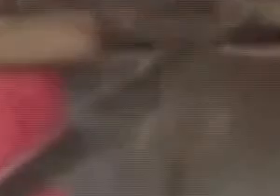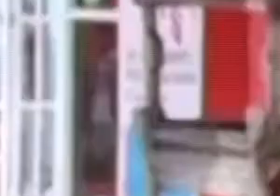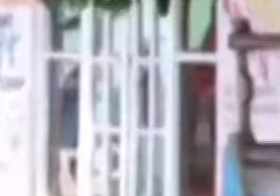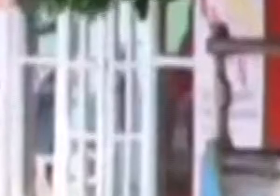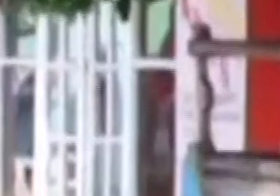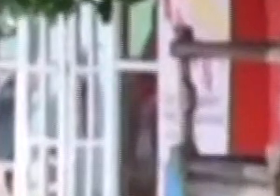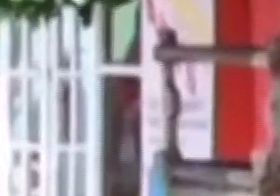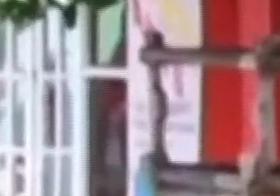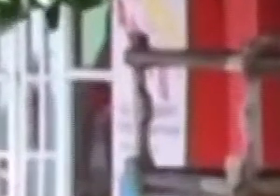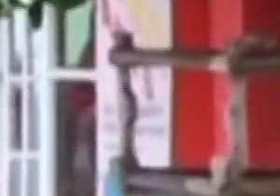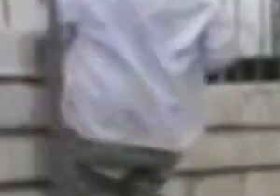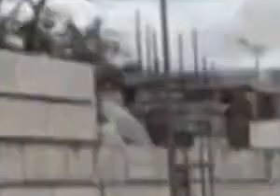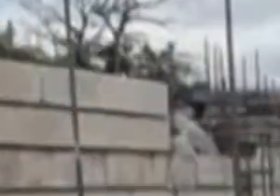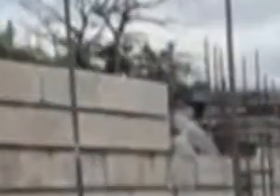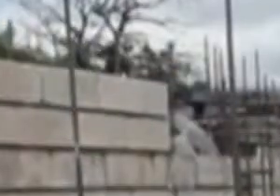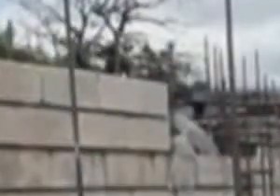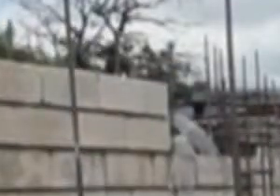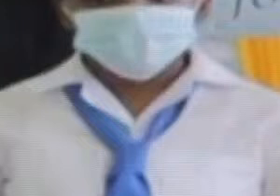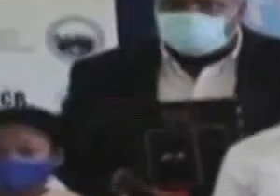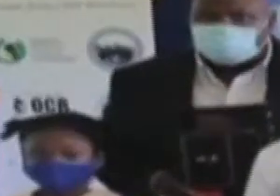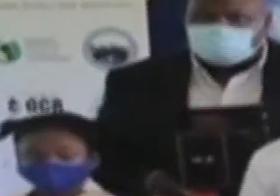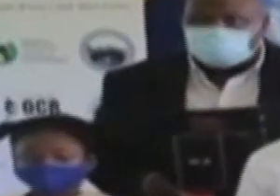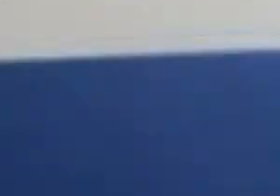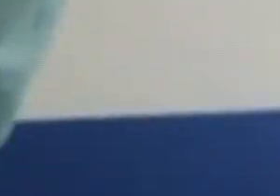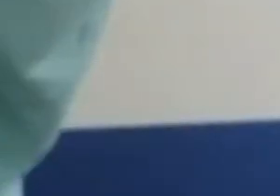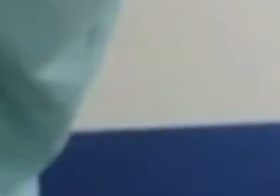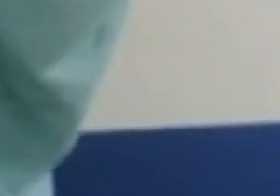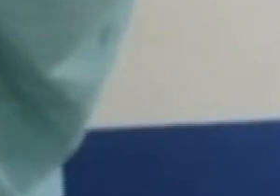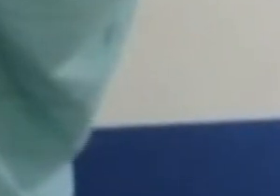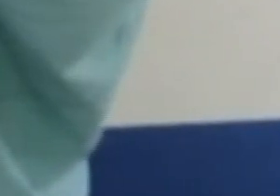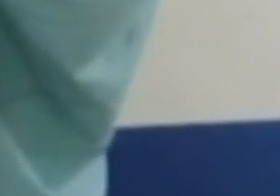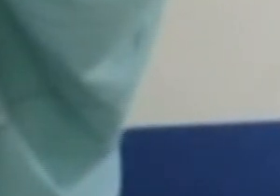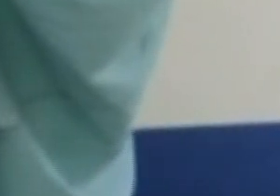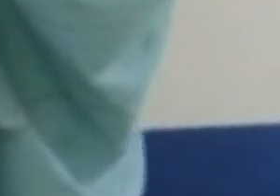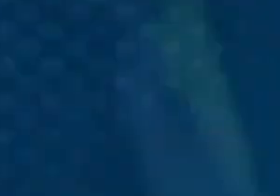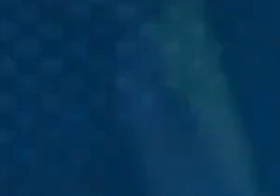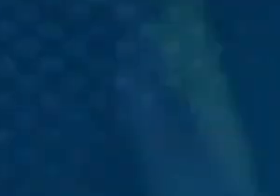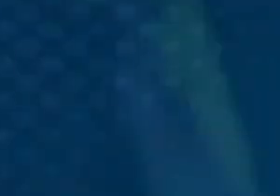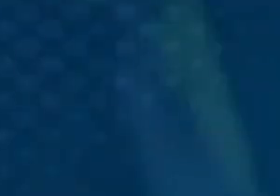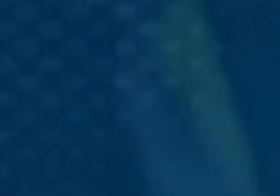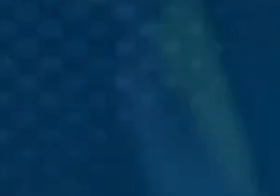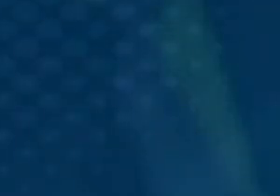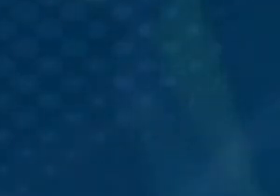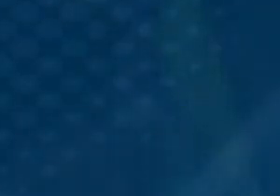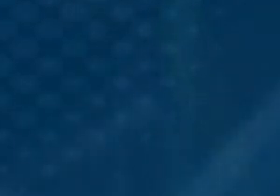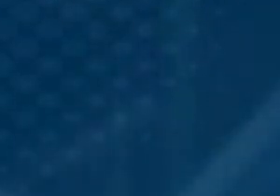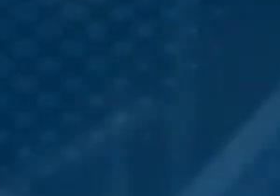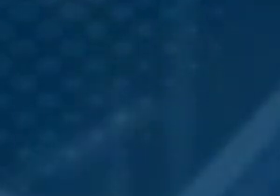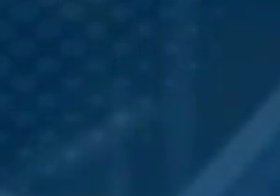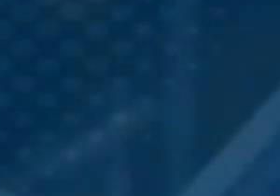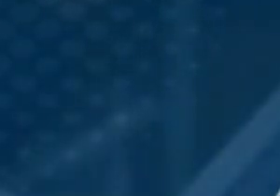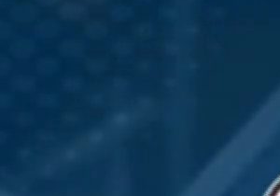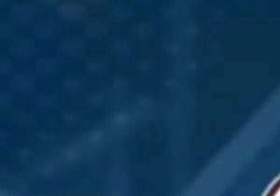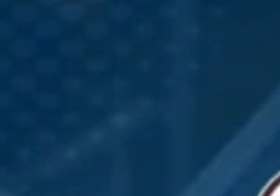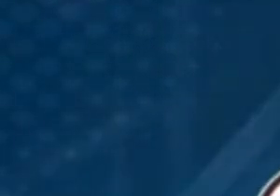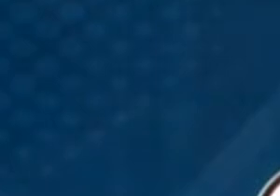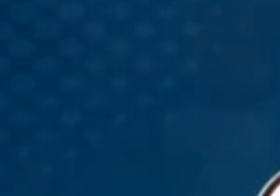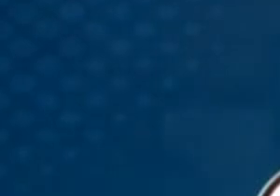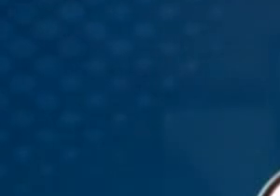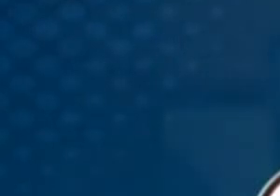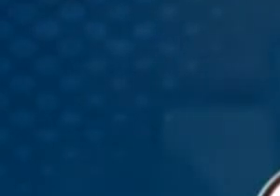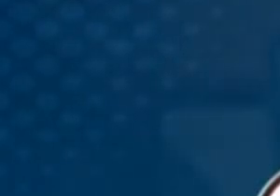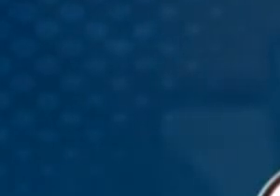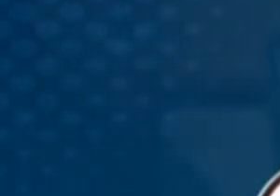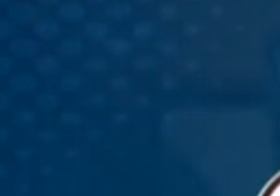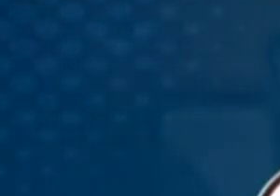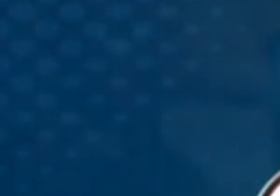water, national security, housing, education, health, and more. Find out for yourself.